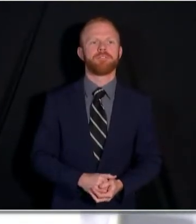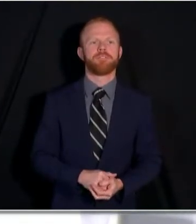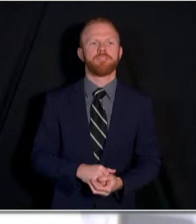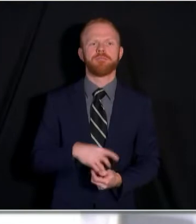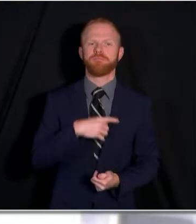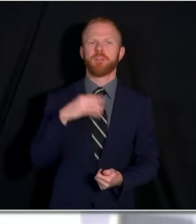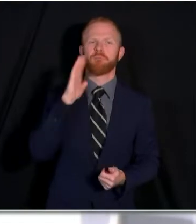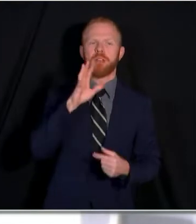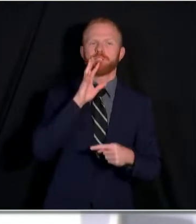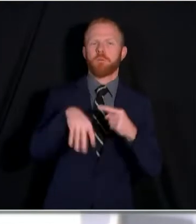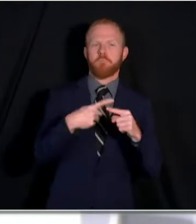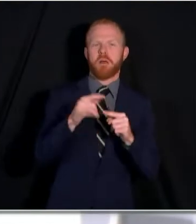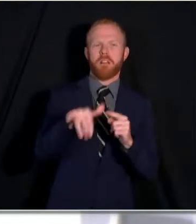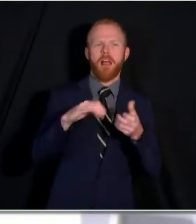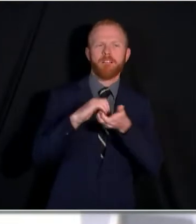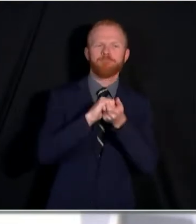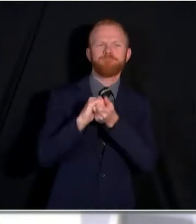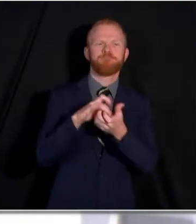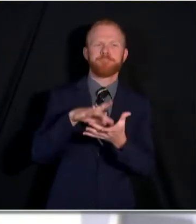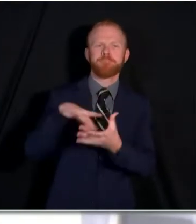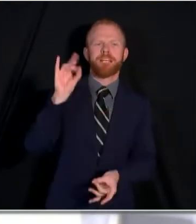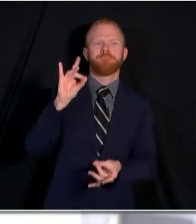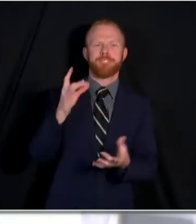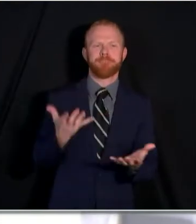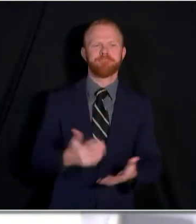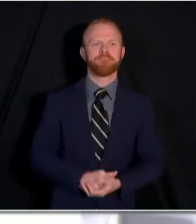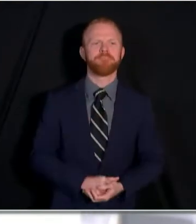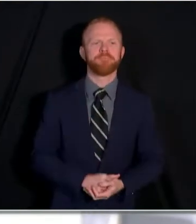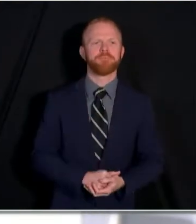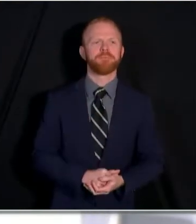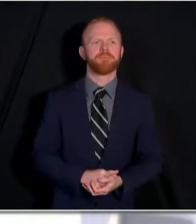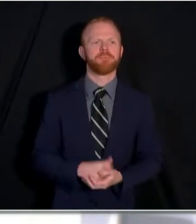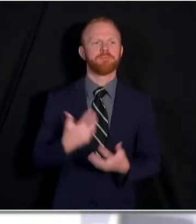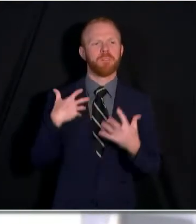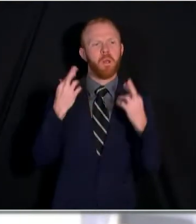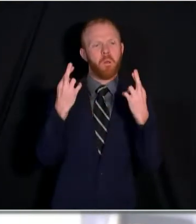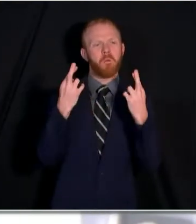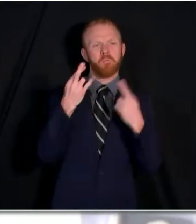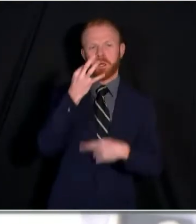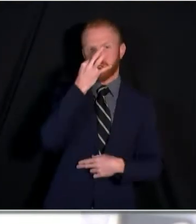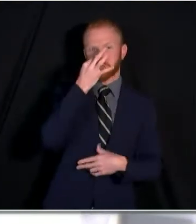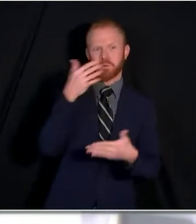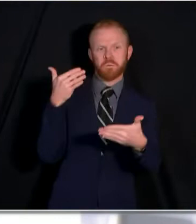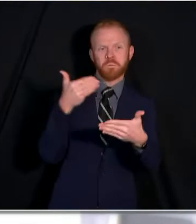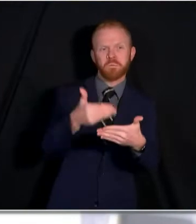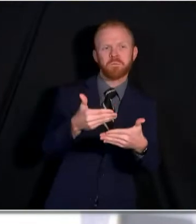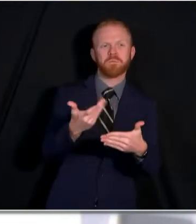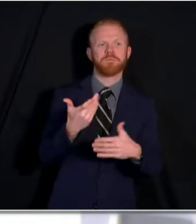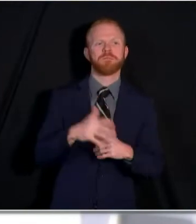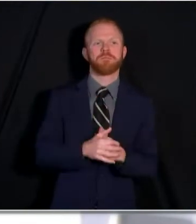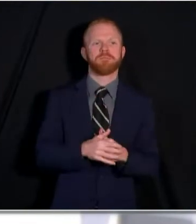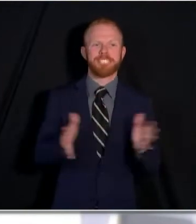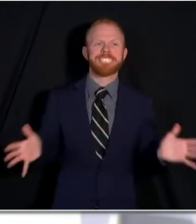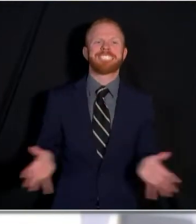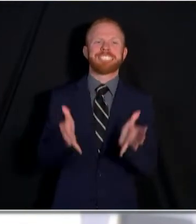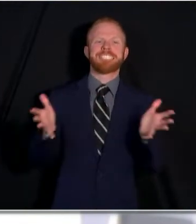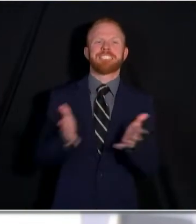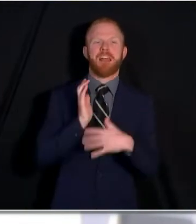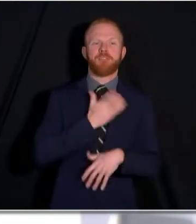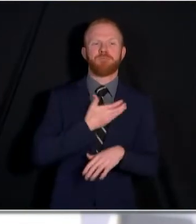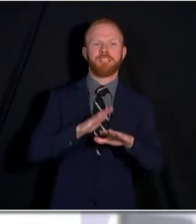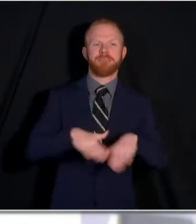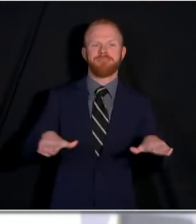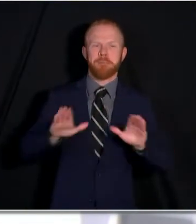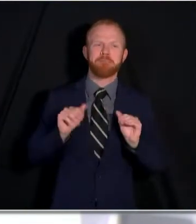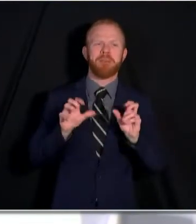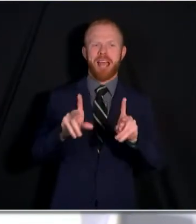but we are committed to resolve that shortly, get our youngest kids, our youngest cohorts, safely back